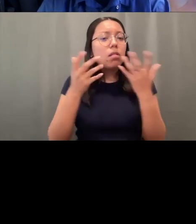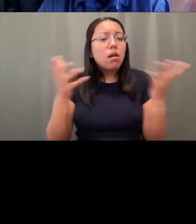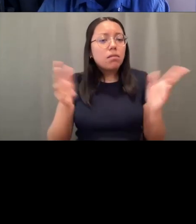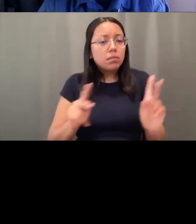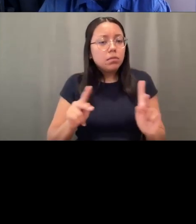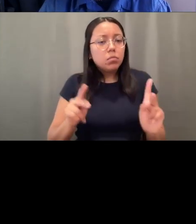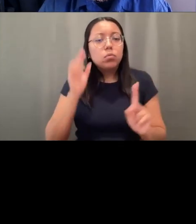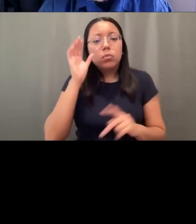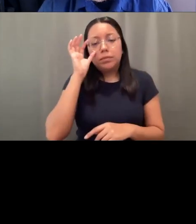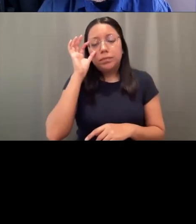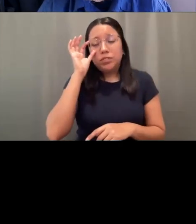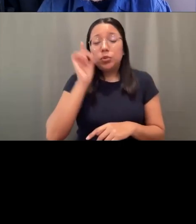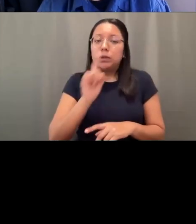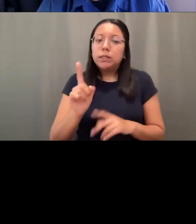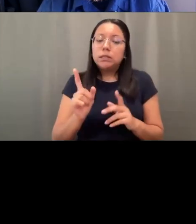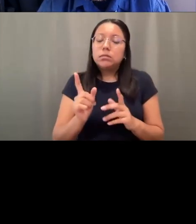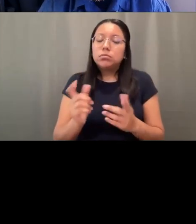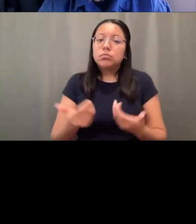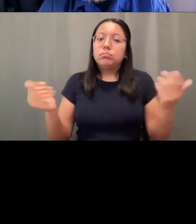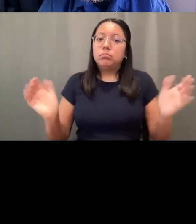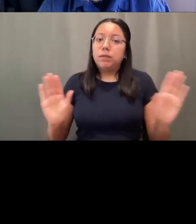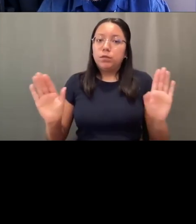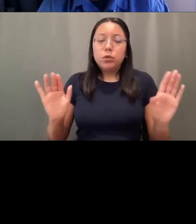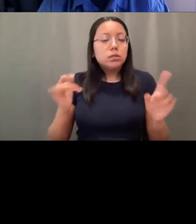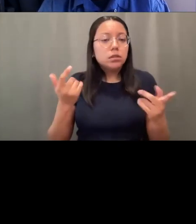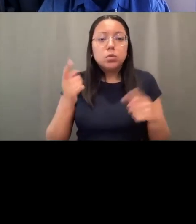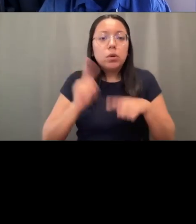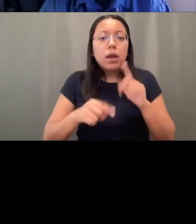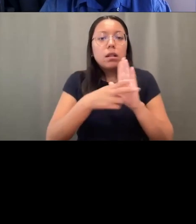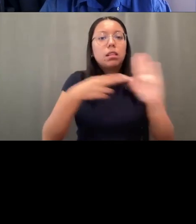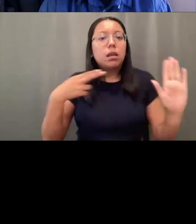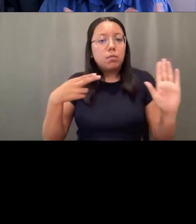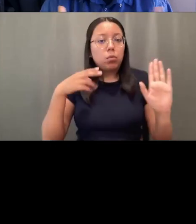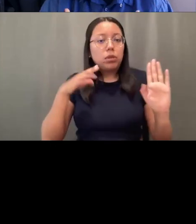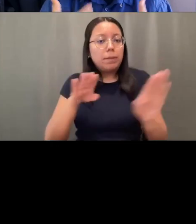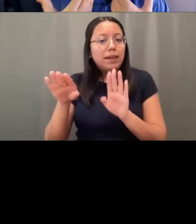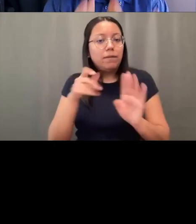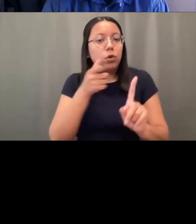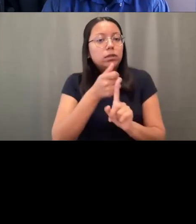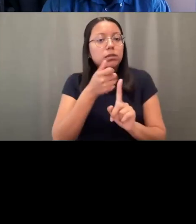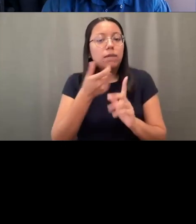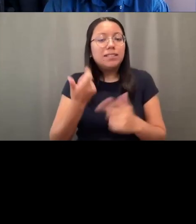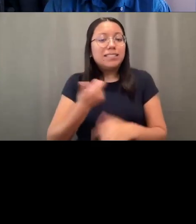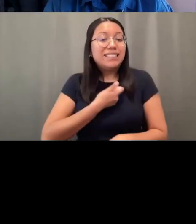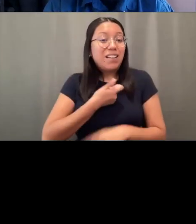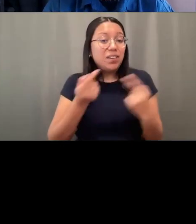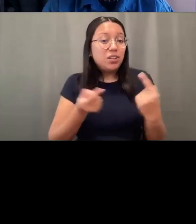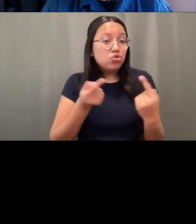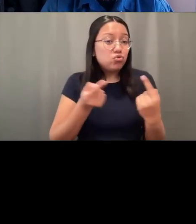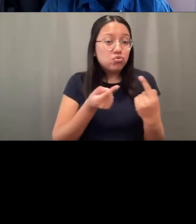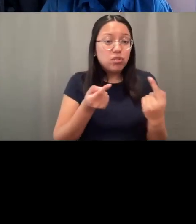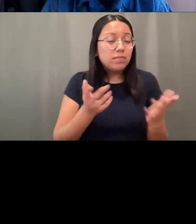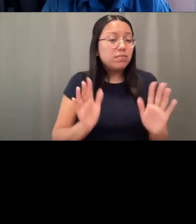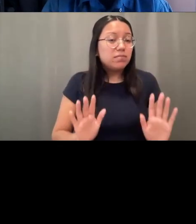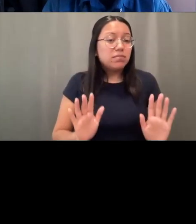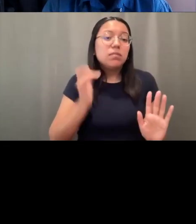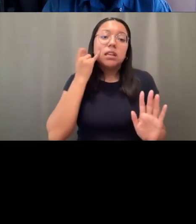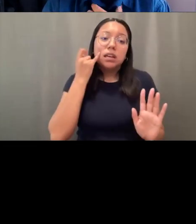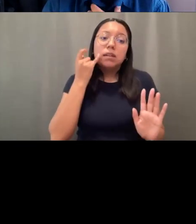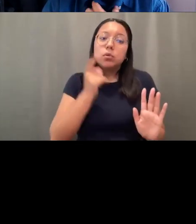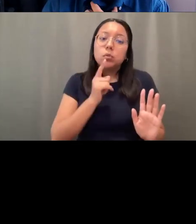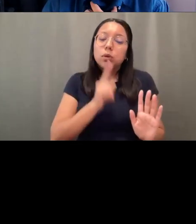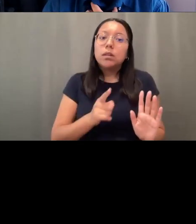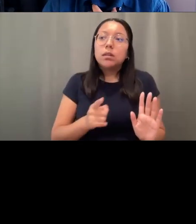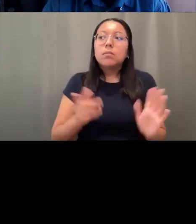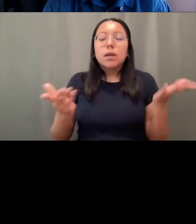just classify that behavior as self-injury or as self-harm when it could play out very different for the